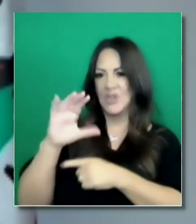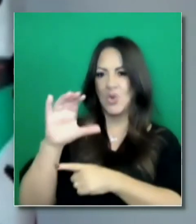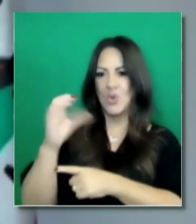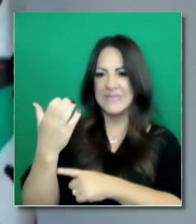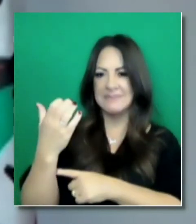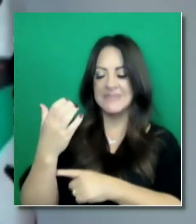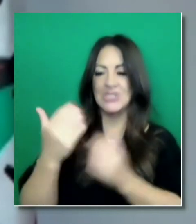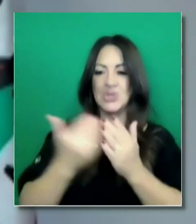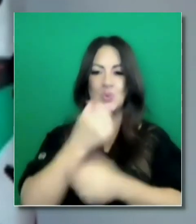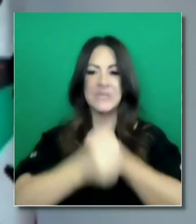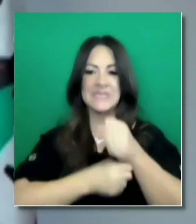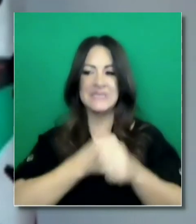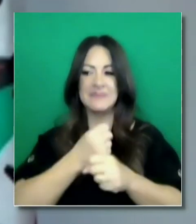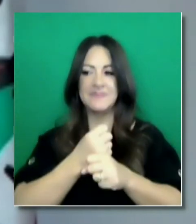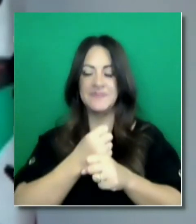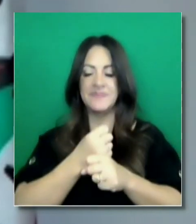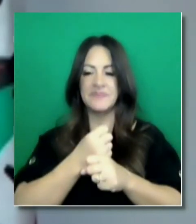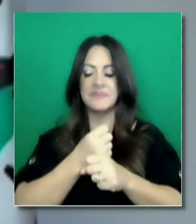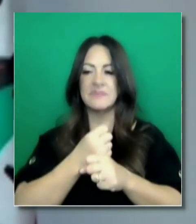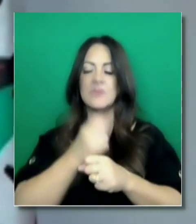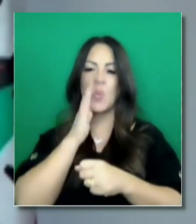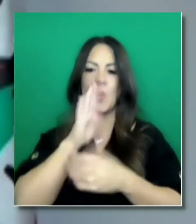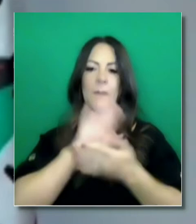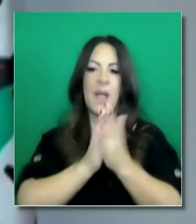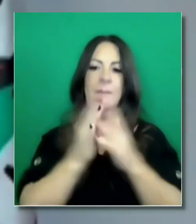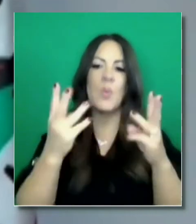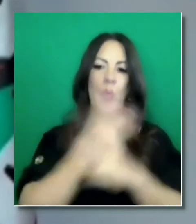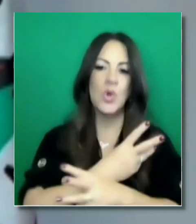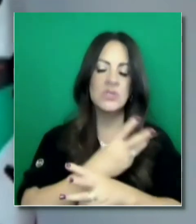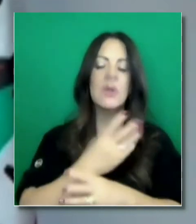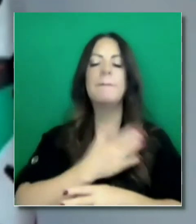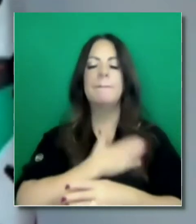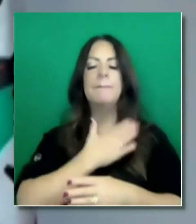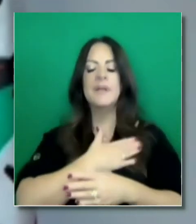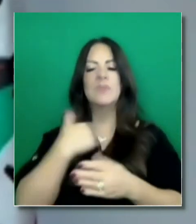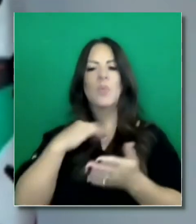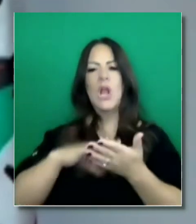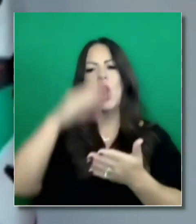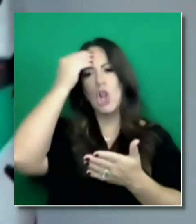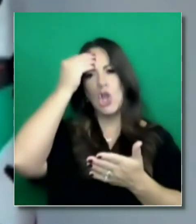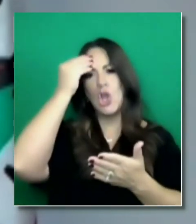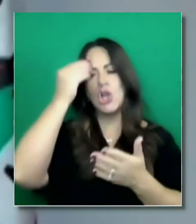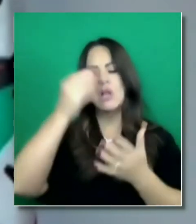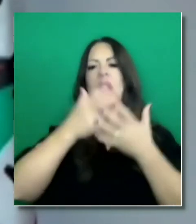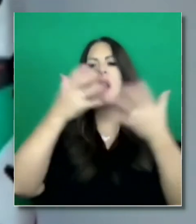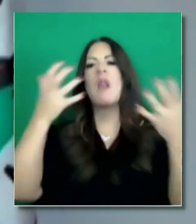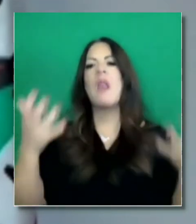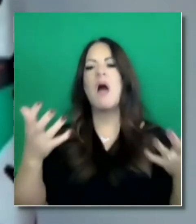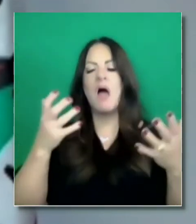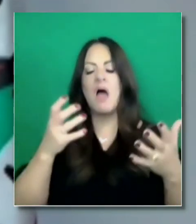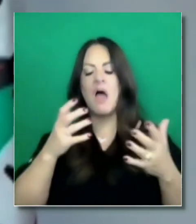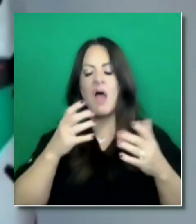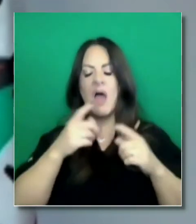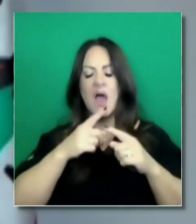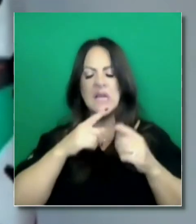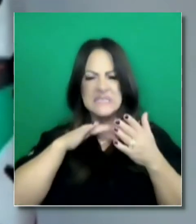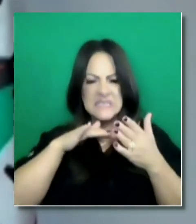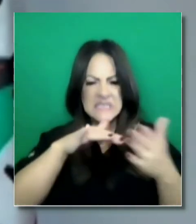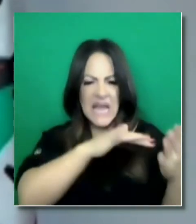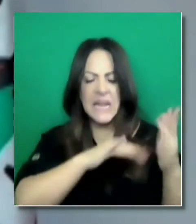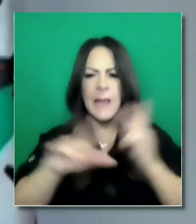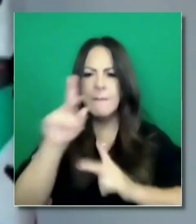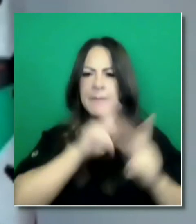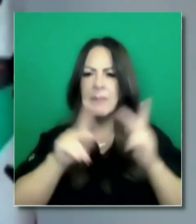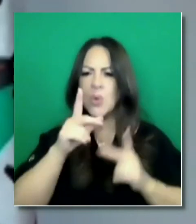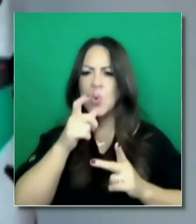would be even worse. And I'll remind you, we've learned so much about taking care of patients with COVID. We've learned how to treat them